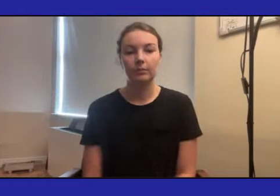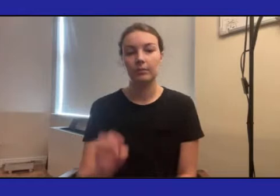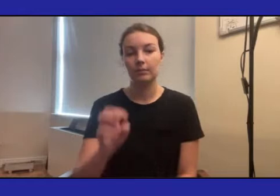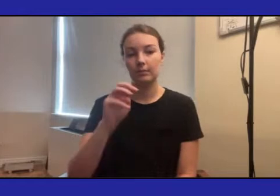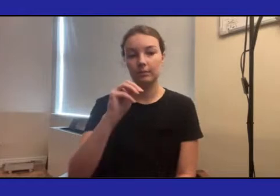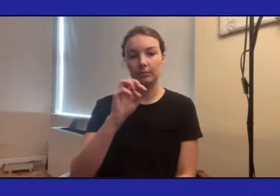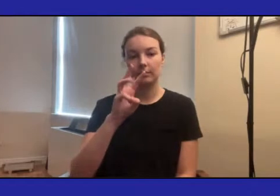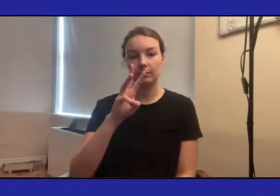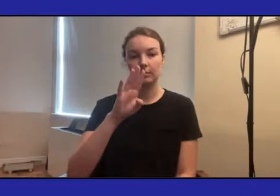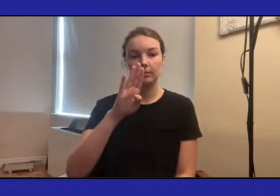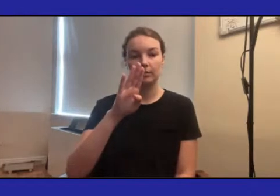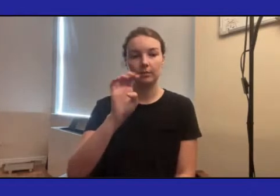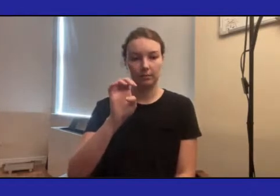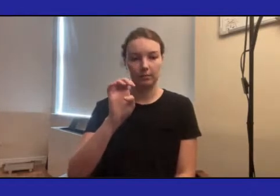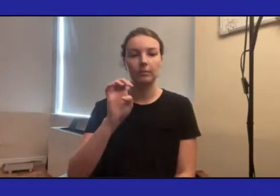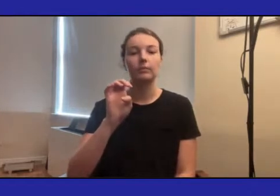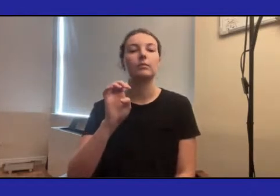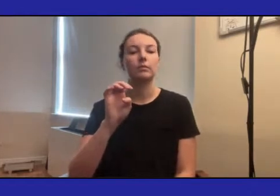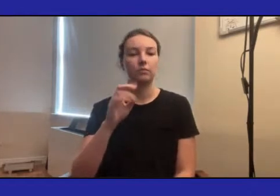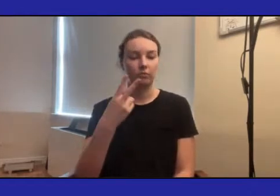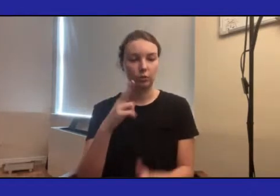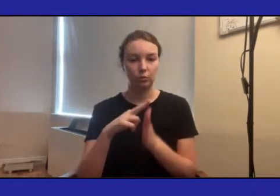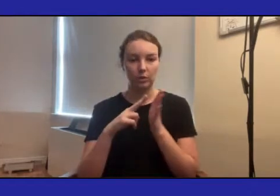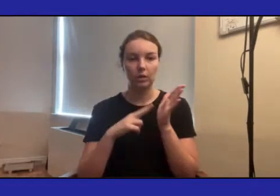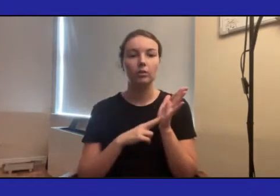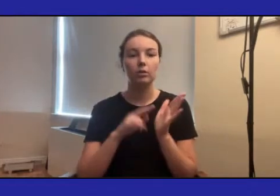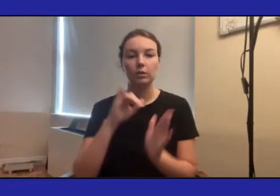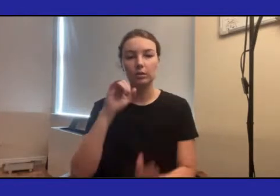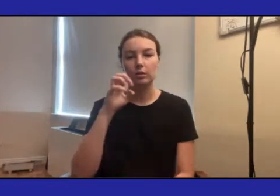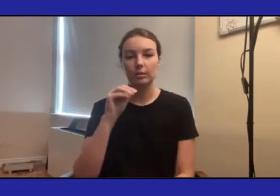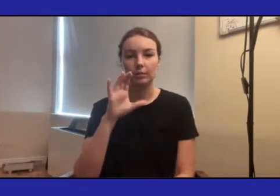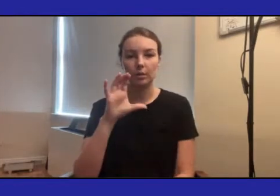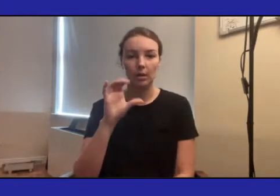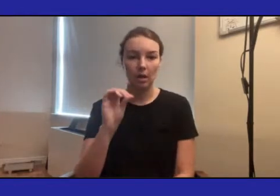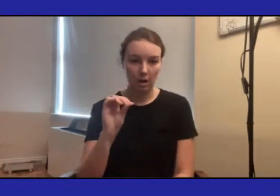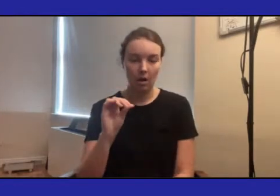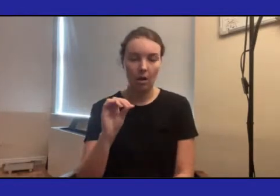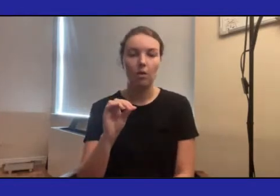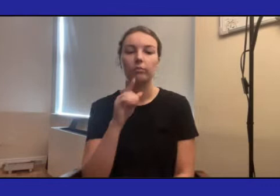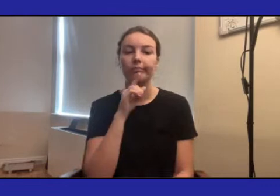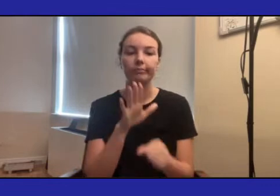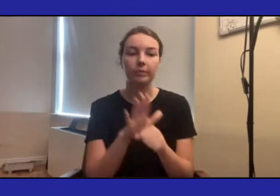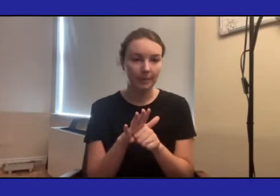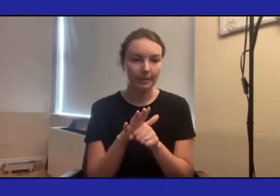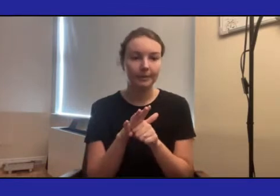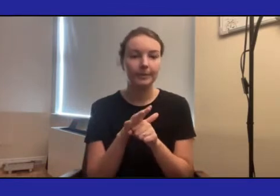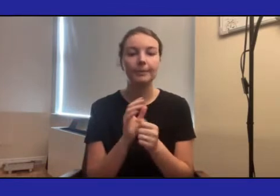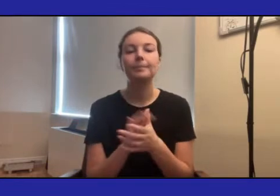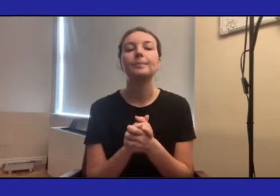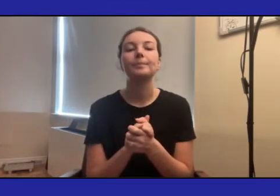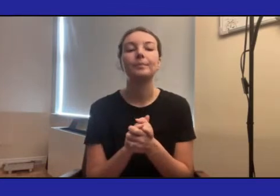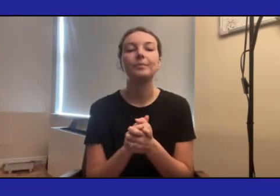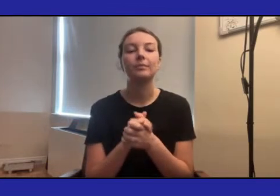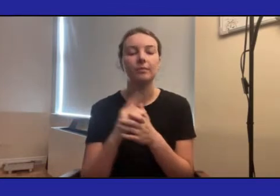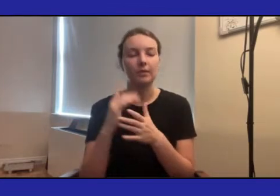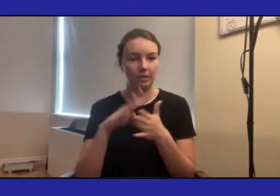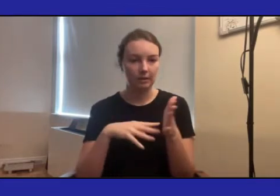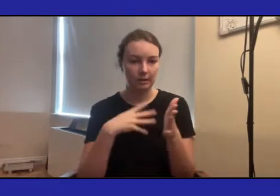2 contracts. Gemco has committed to a 41% MWBE plan with the subs listed below on the table you see in front of